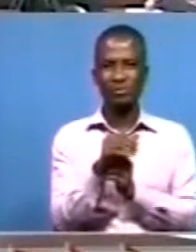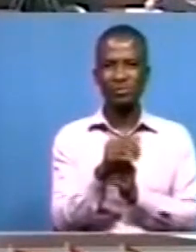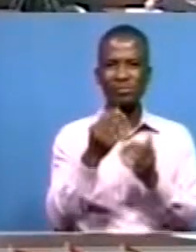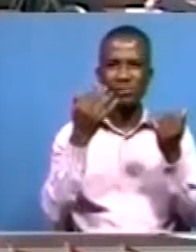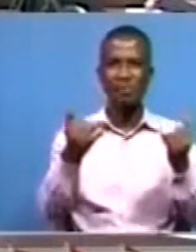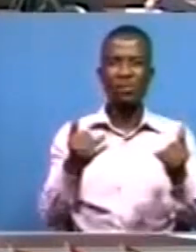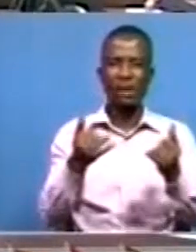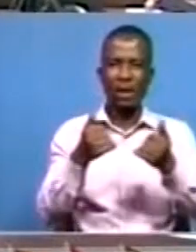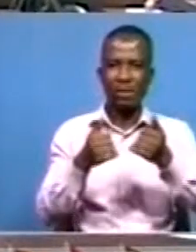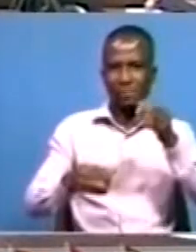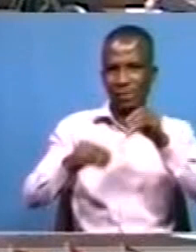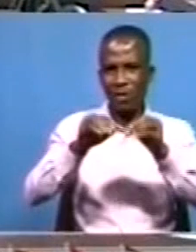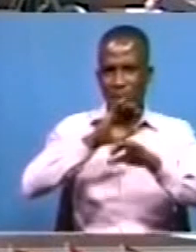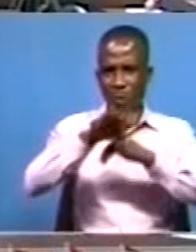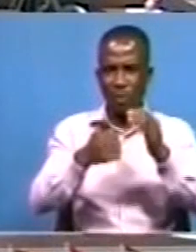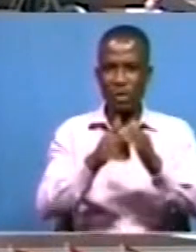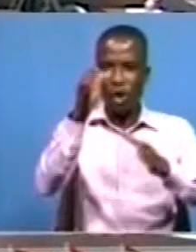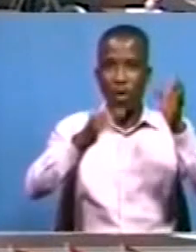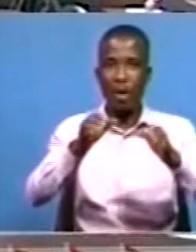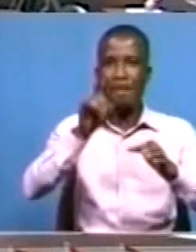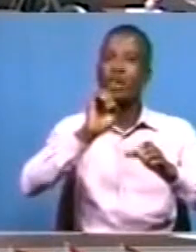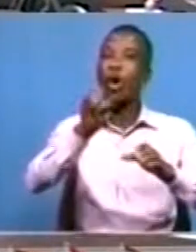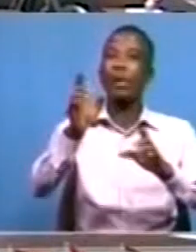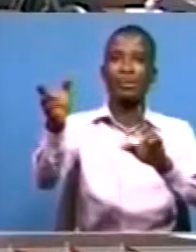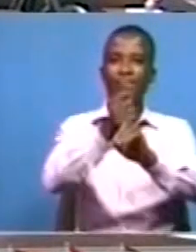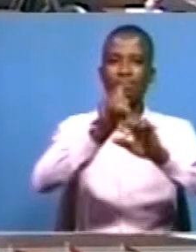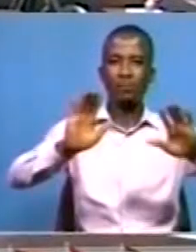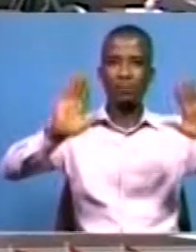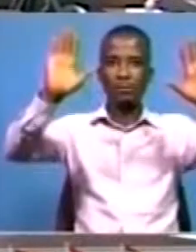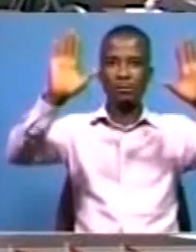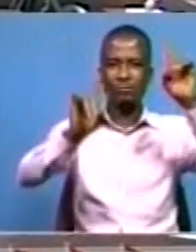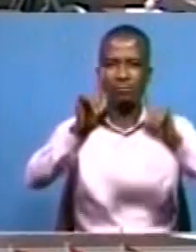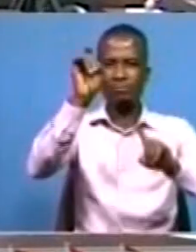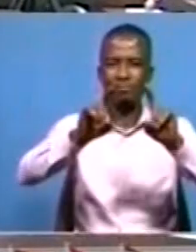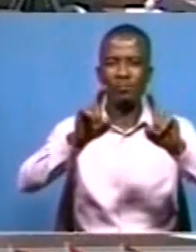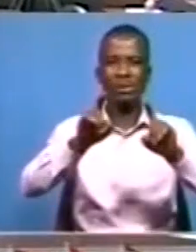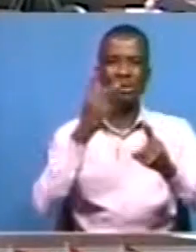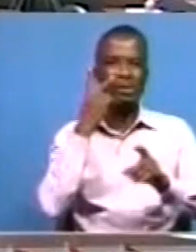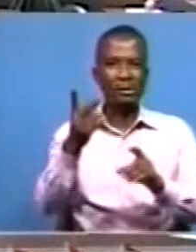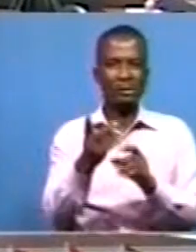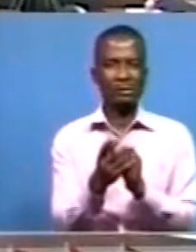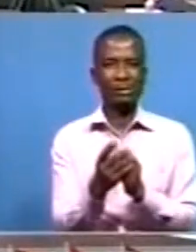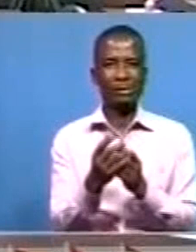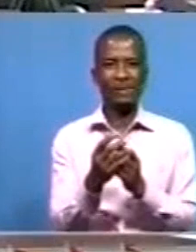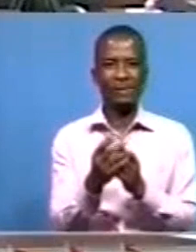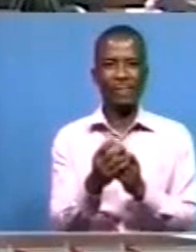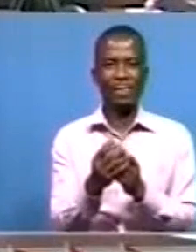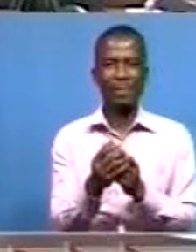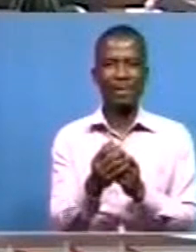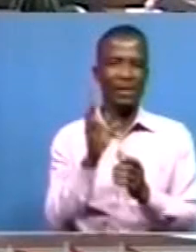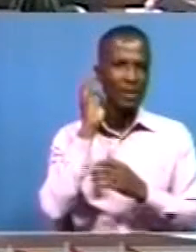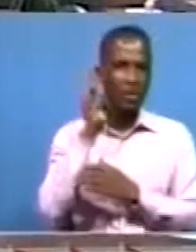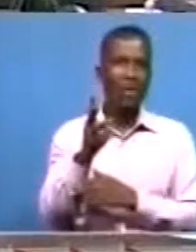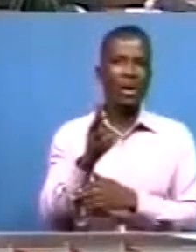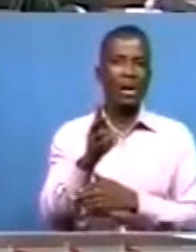and this should form the basis on which the court should order her to testify as a witness for the petitioner. He submitted further that it was